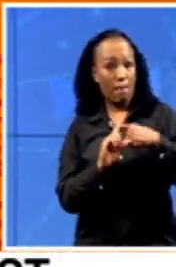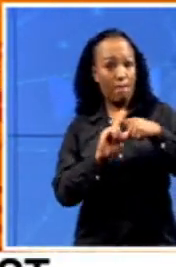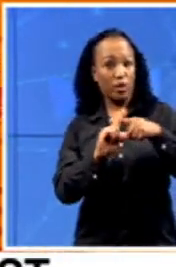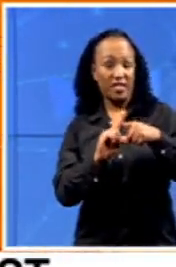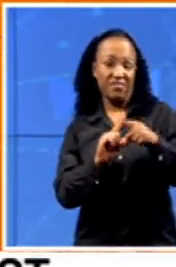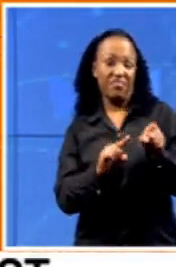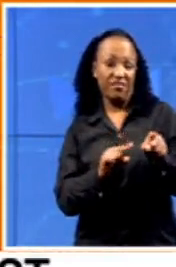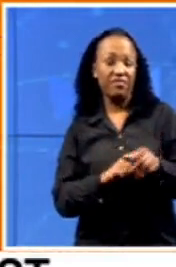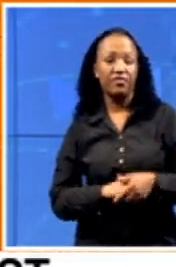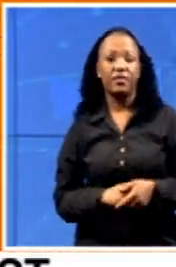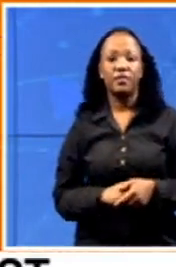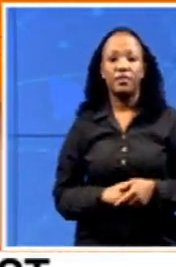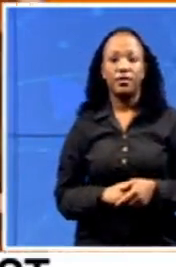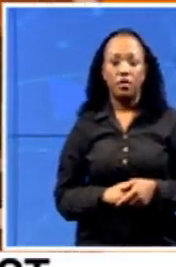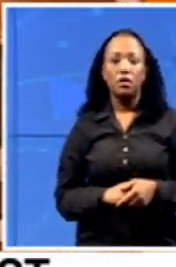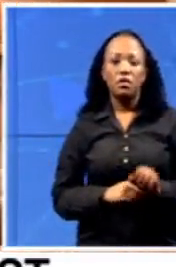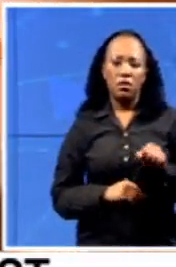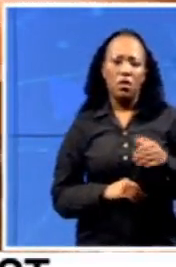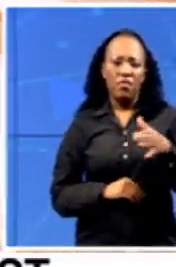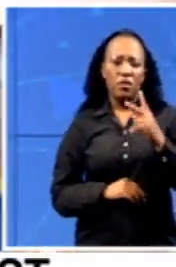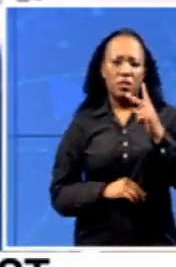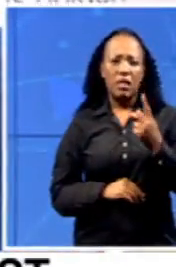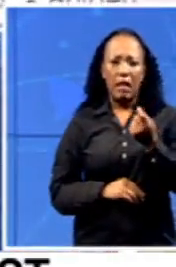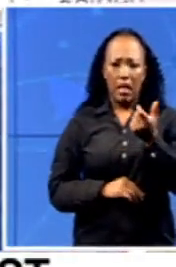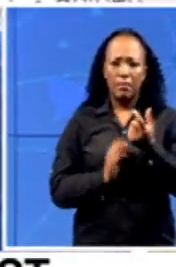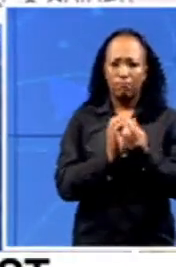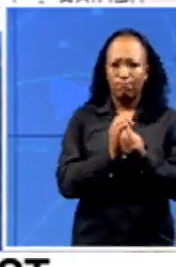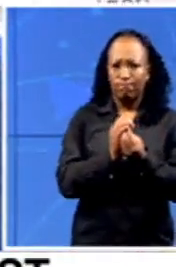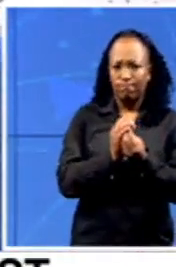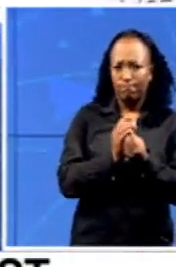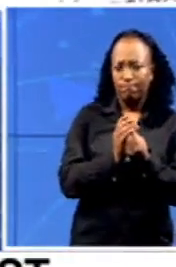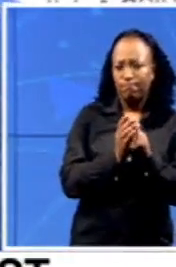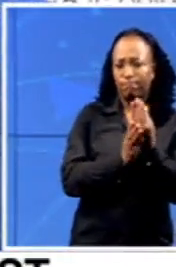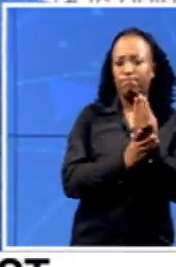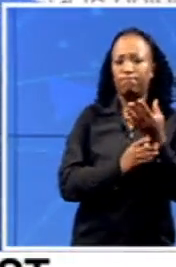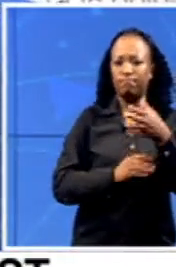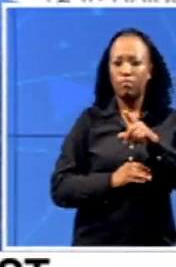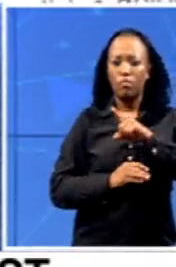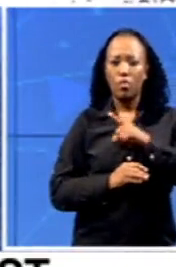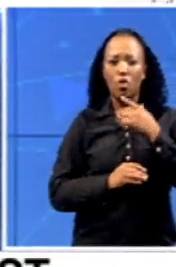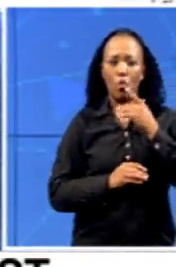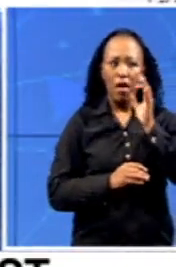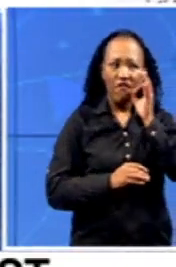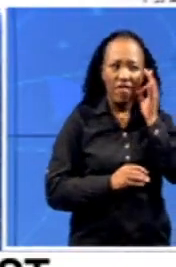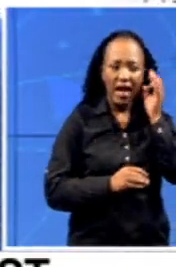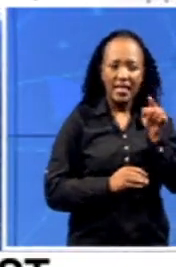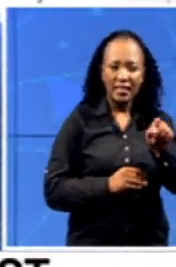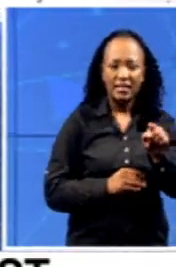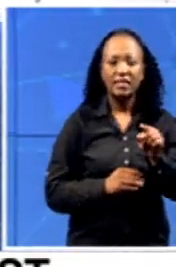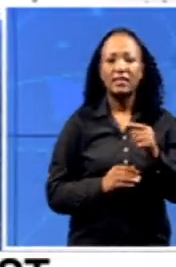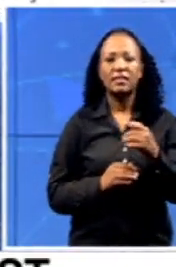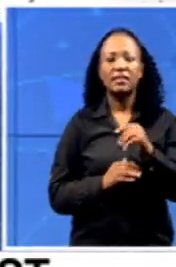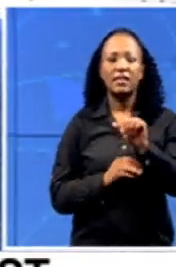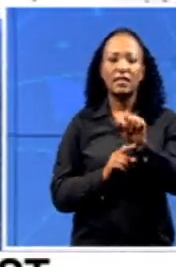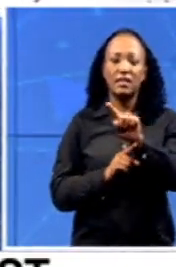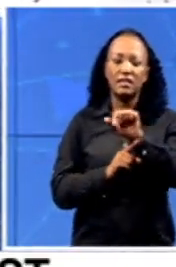We have definitely seen some form of growth from out of key markets that we specialize in, which is our French market, our Scandinavian